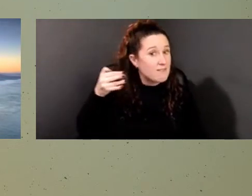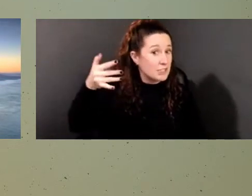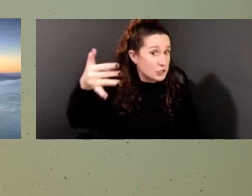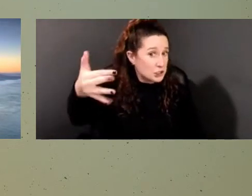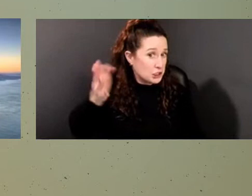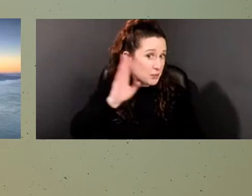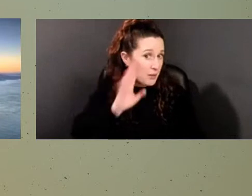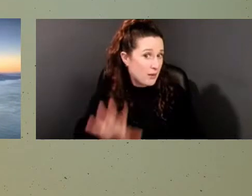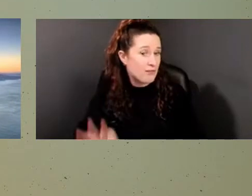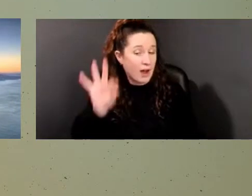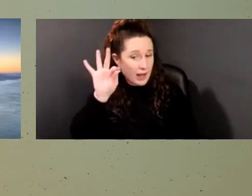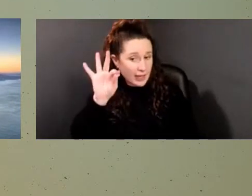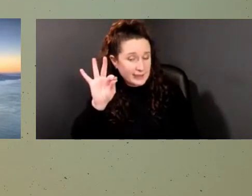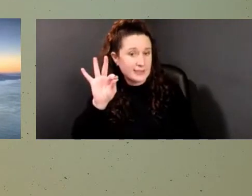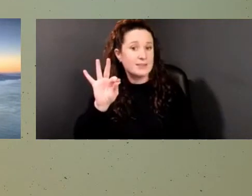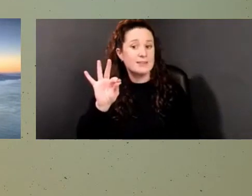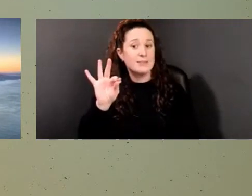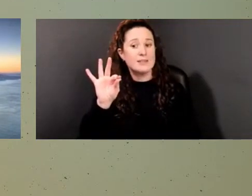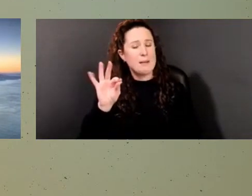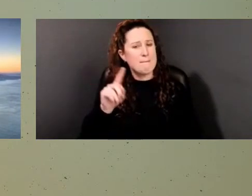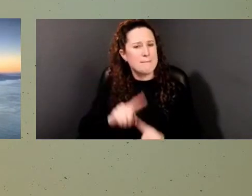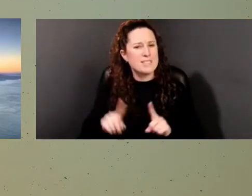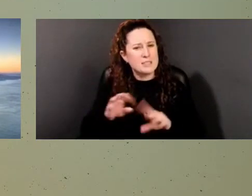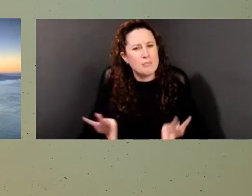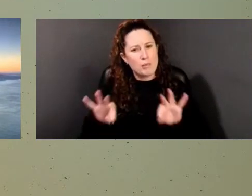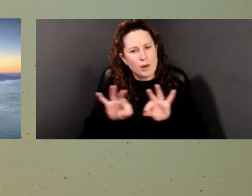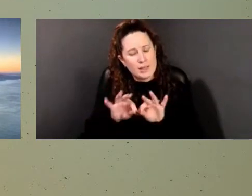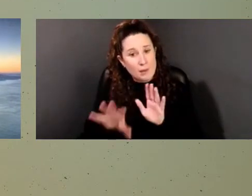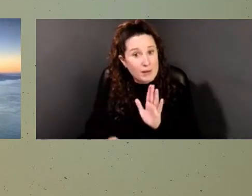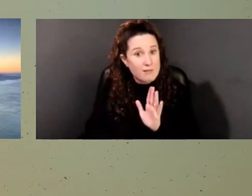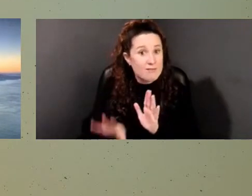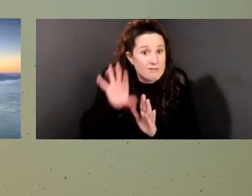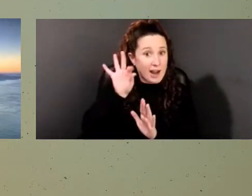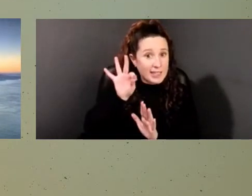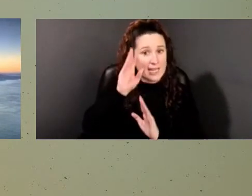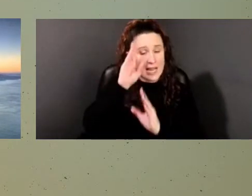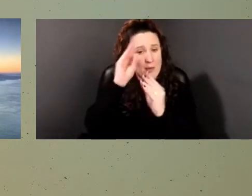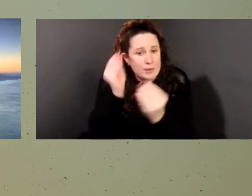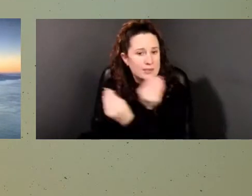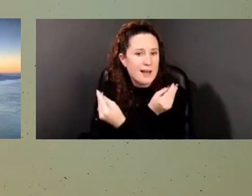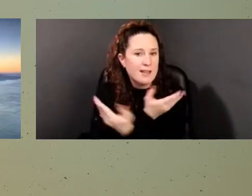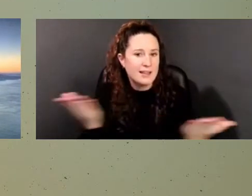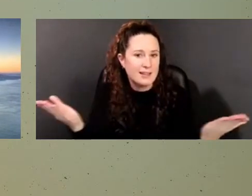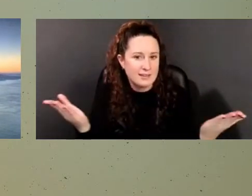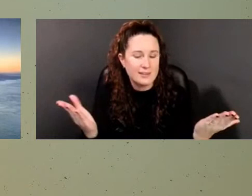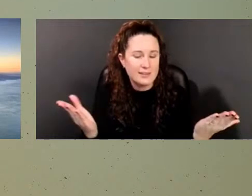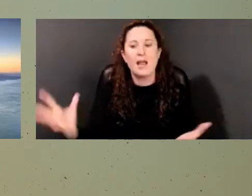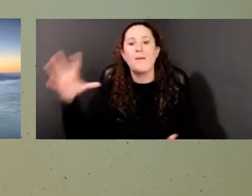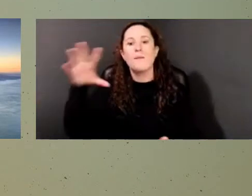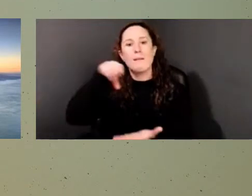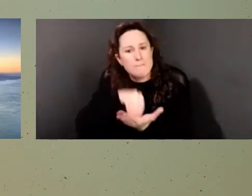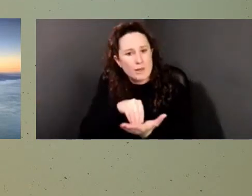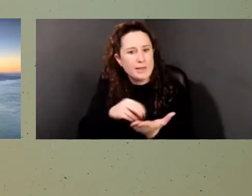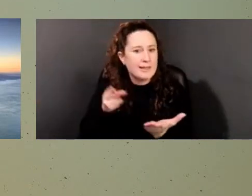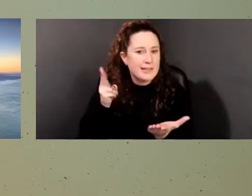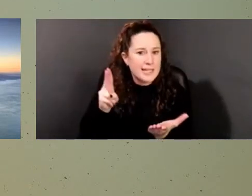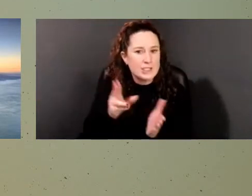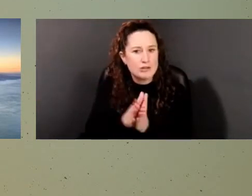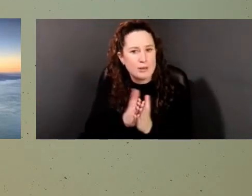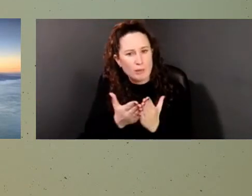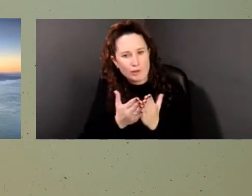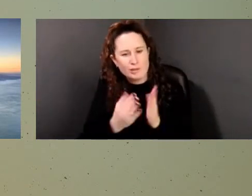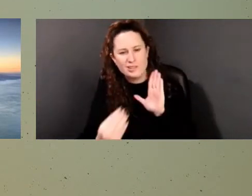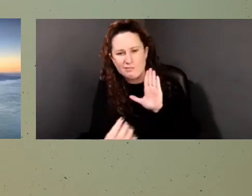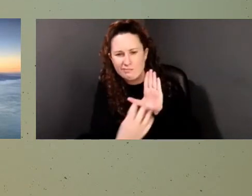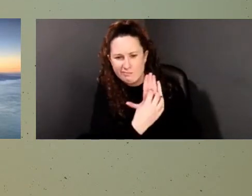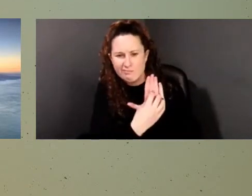told and put into the history books. And I am really